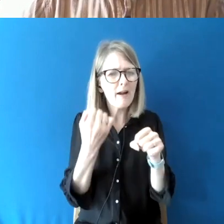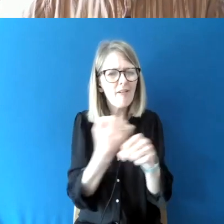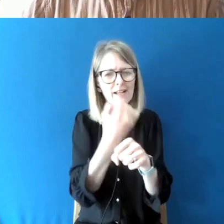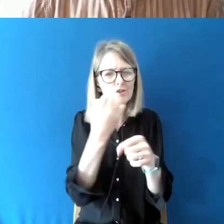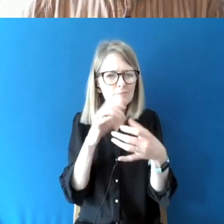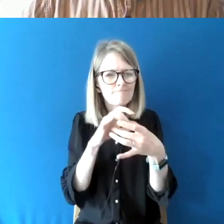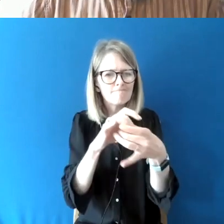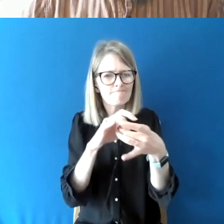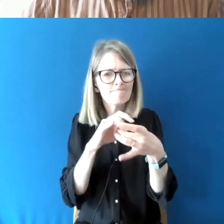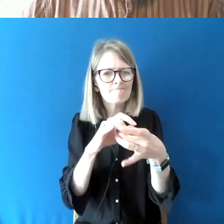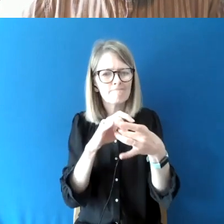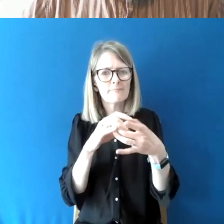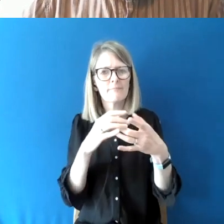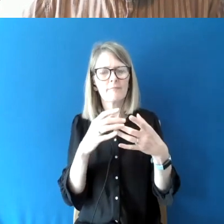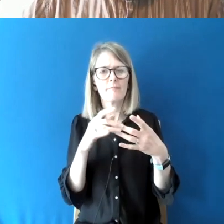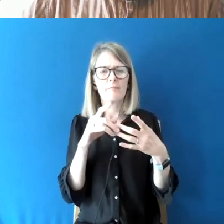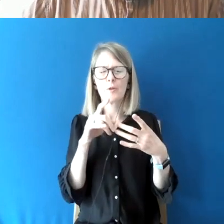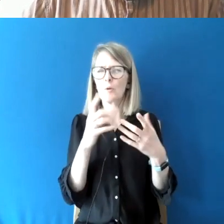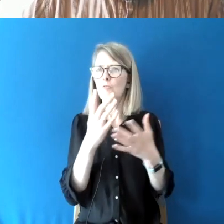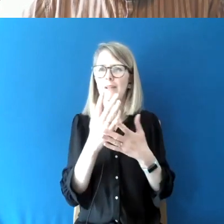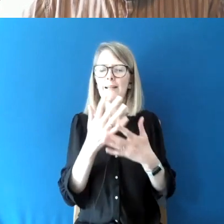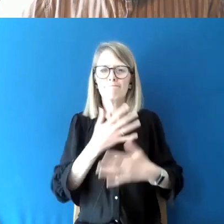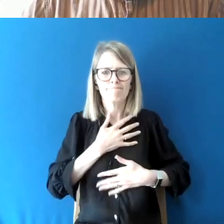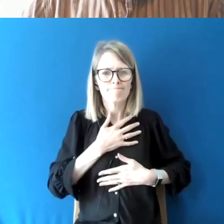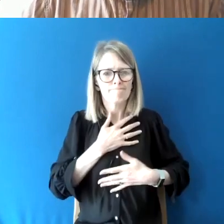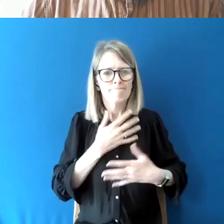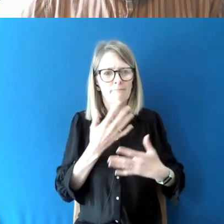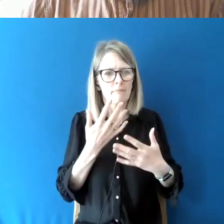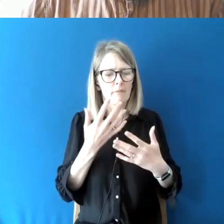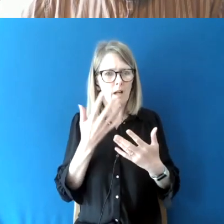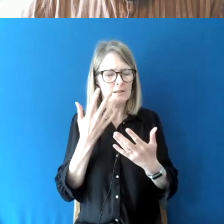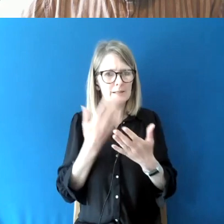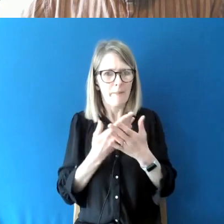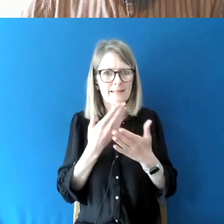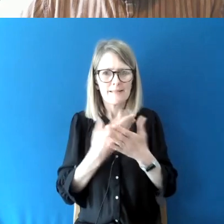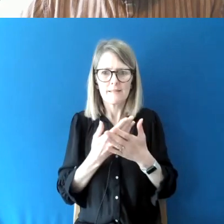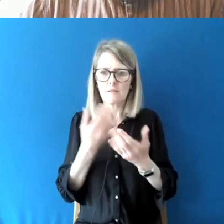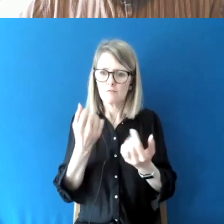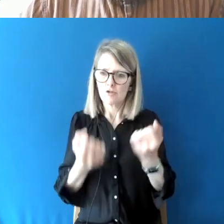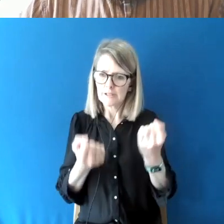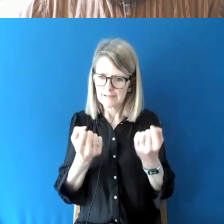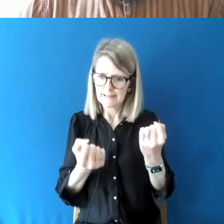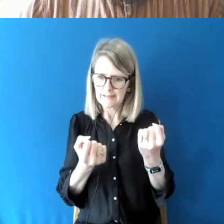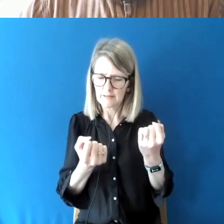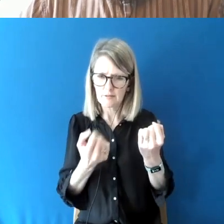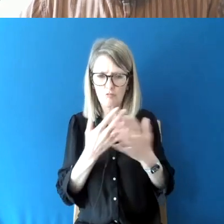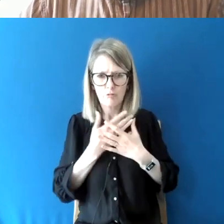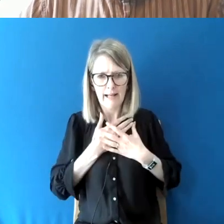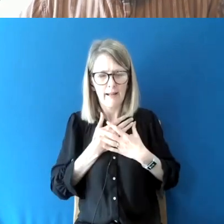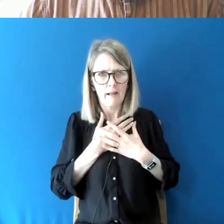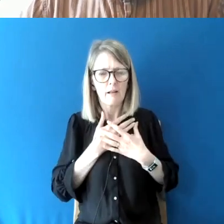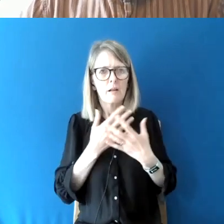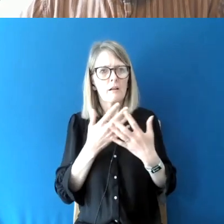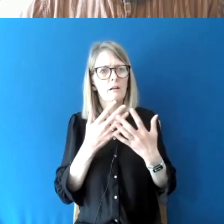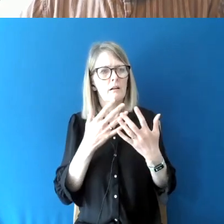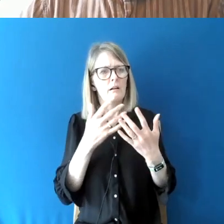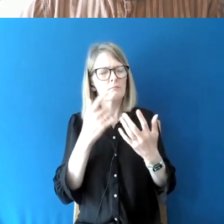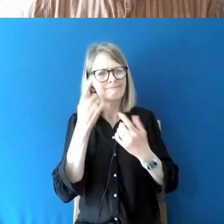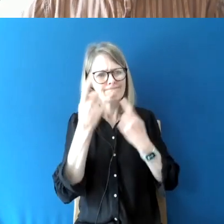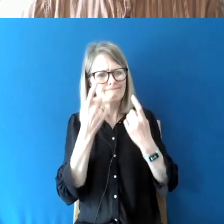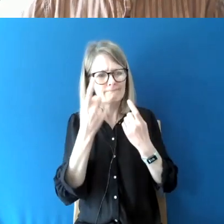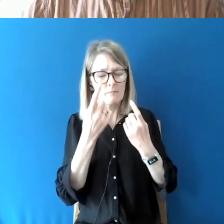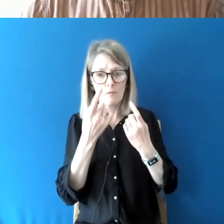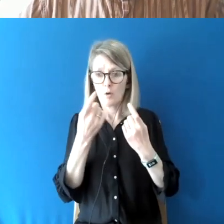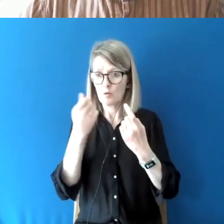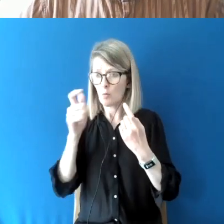really moving on the demands of justice, and I just wondered, as someone said in the chat